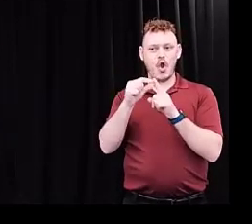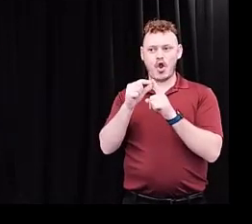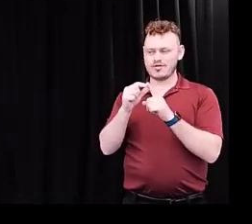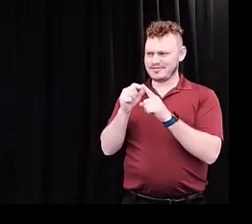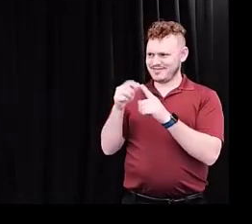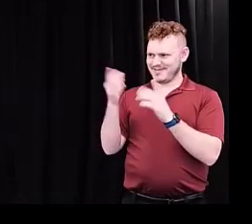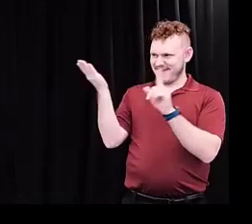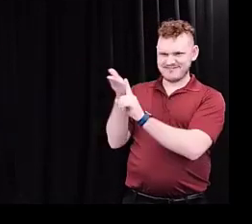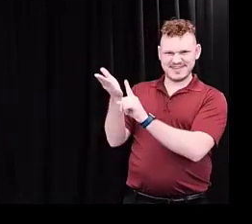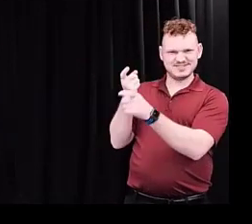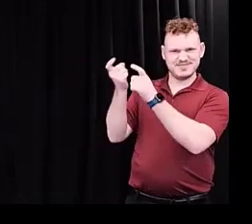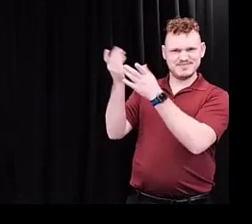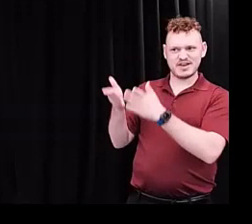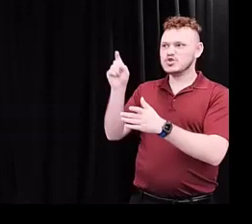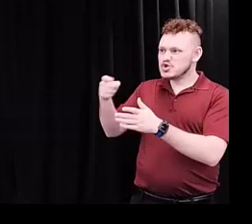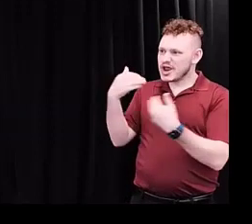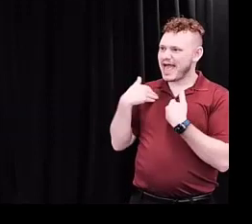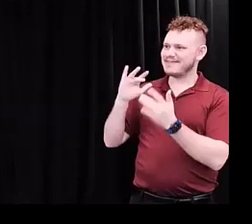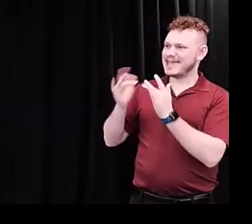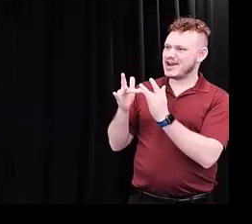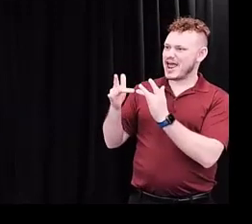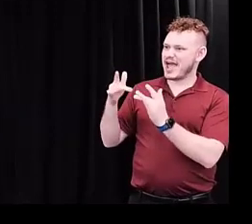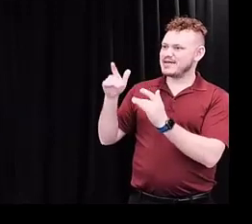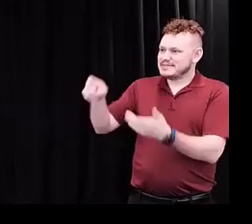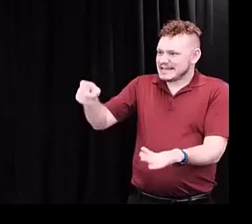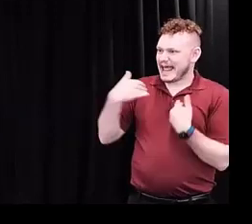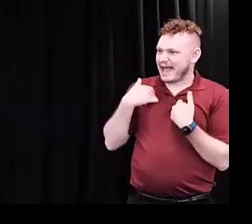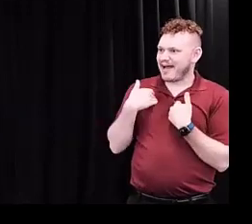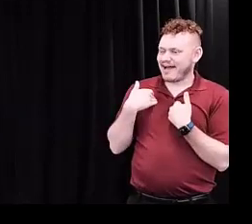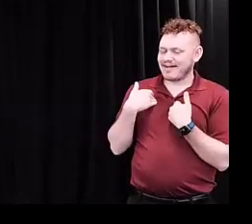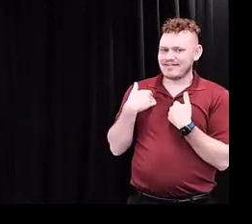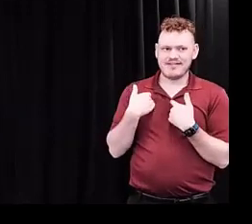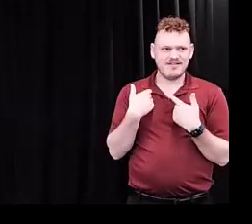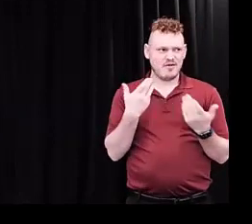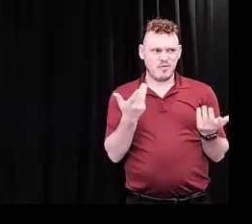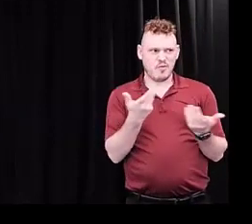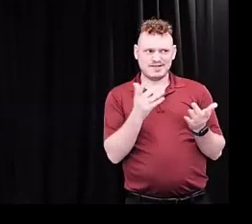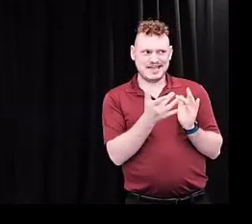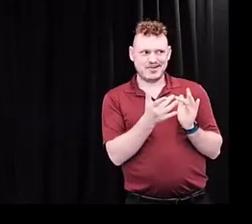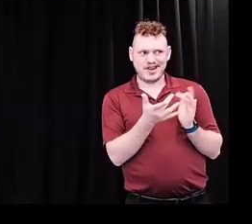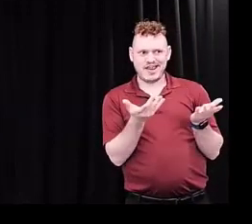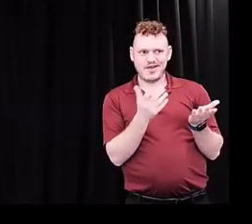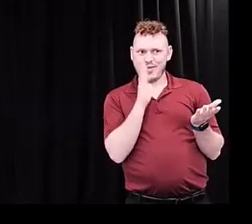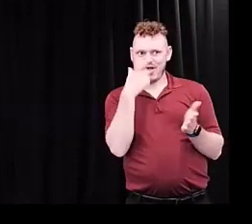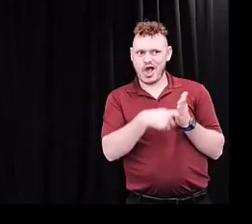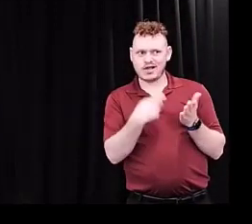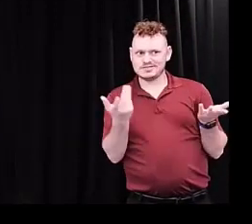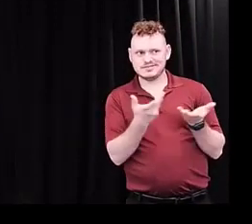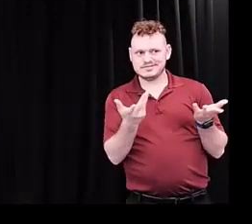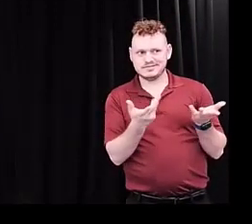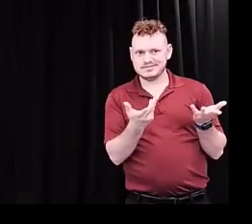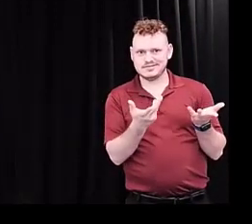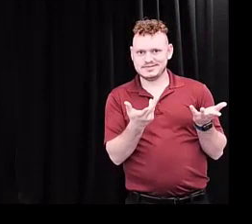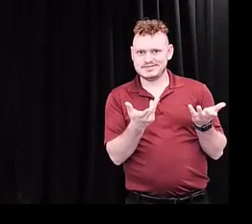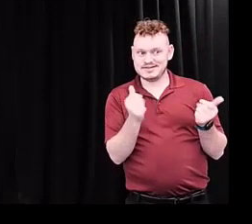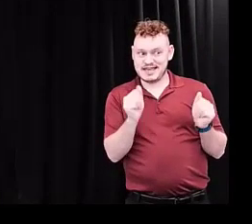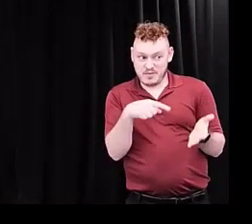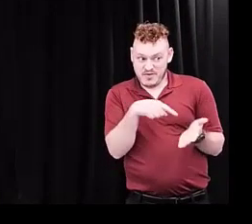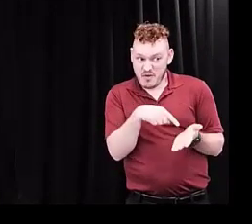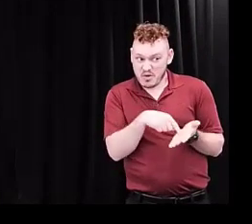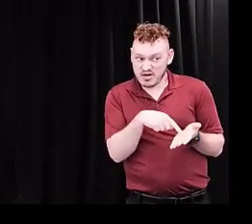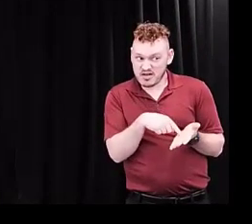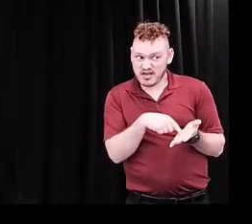manager that we should do an internet page. And it was like, what's internet? What's it going to cost us? Can we afford